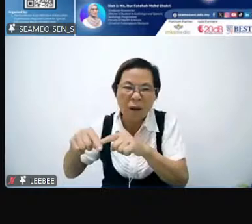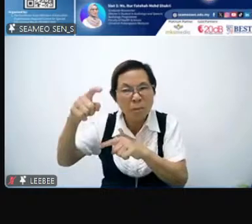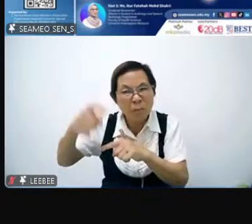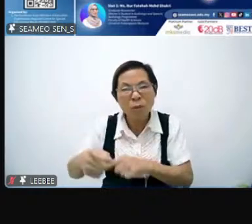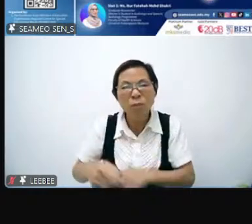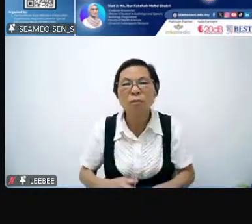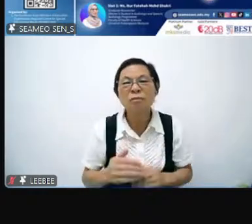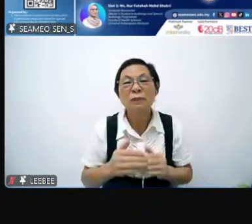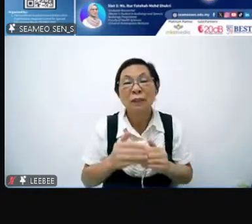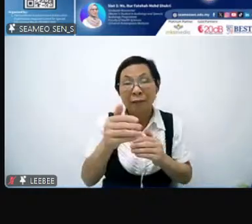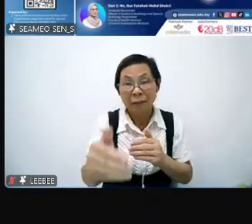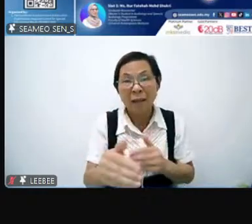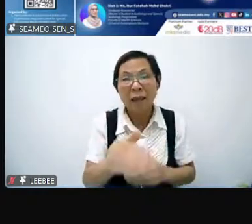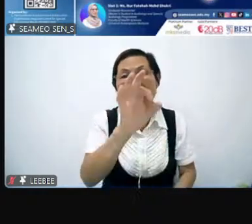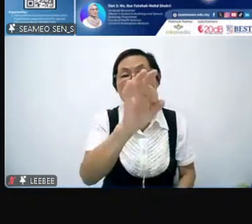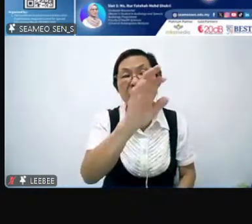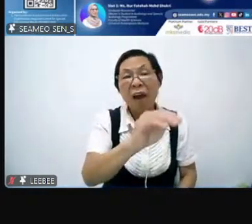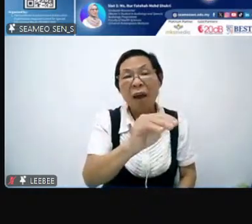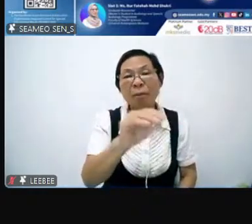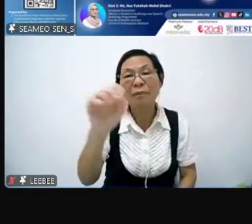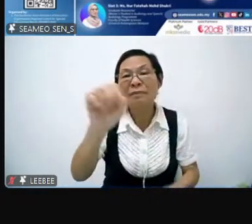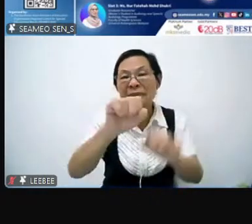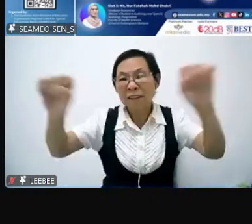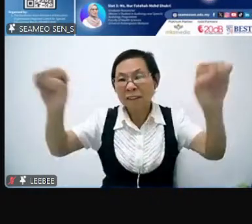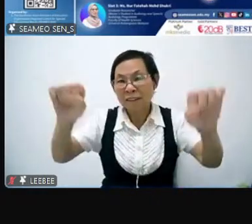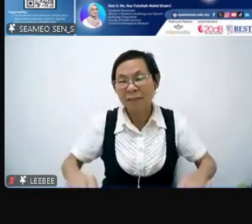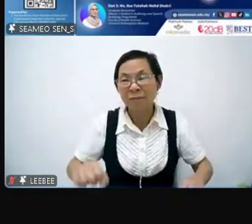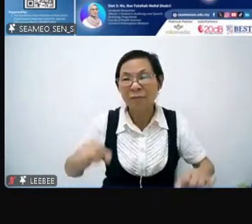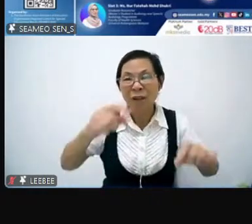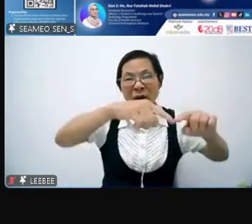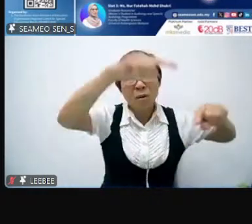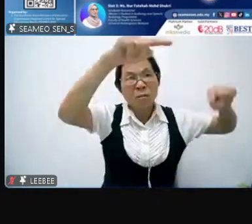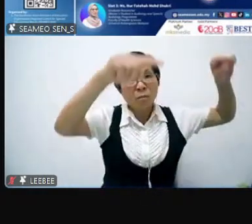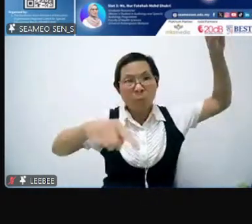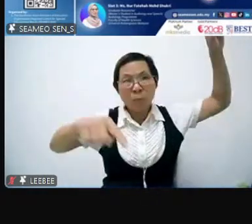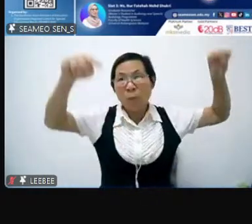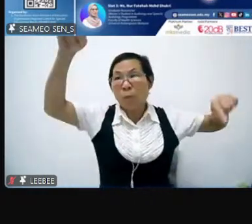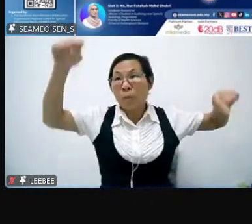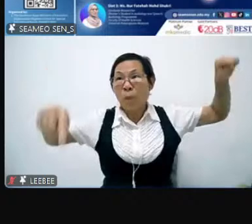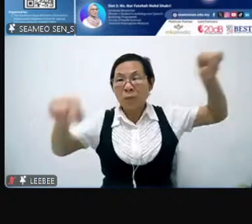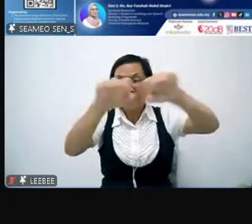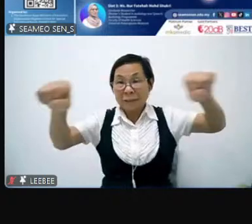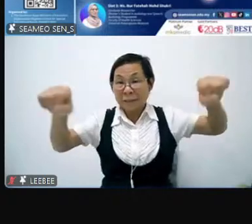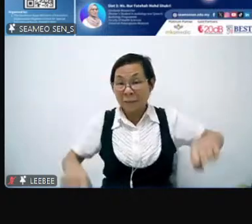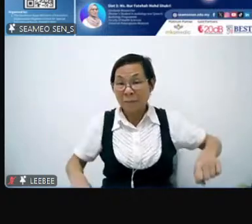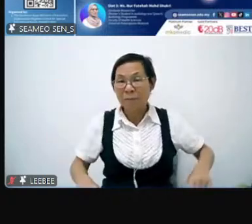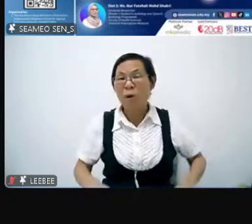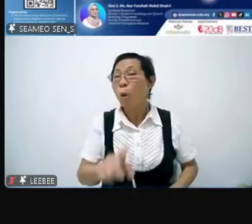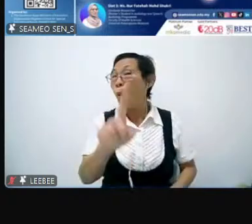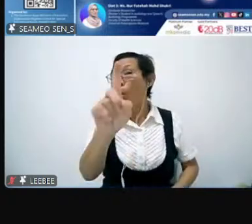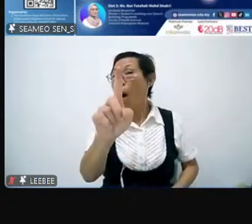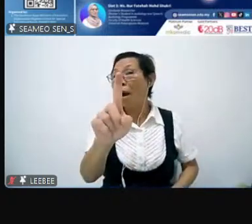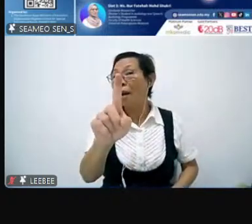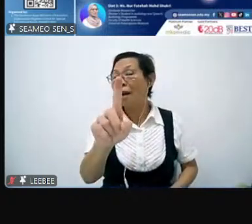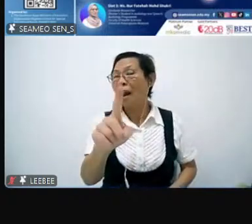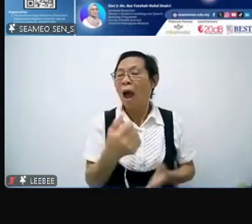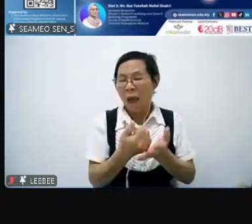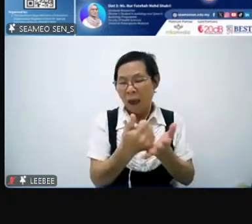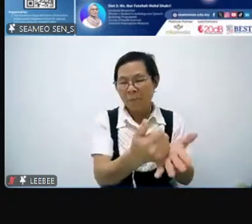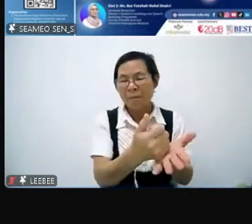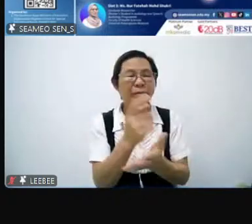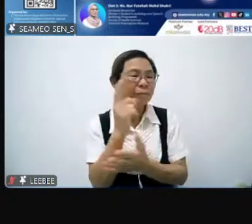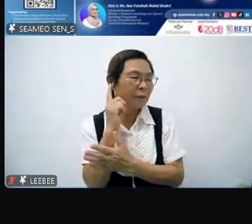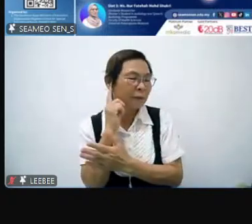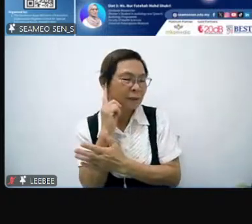Next is about FM system, frequency modulated system. It's one kind of assistive listening